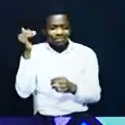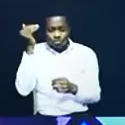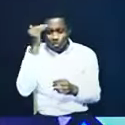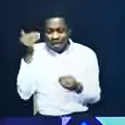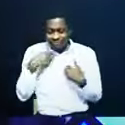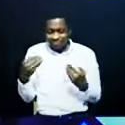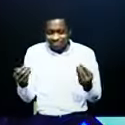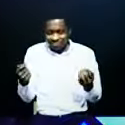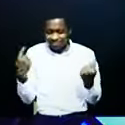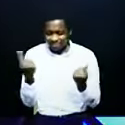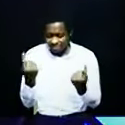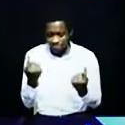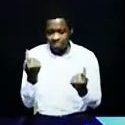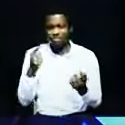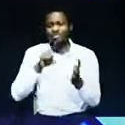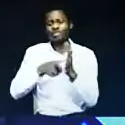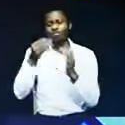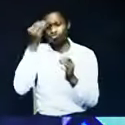let's